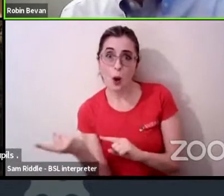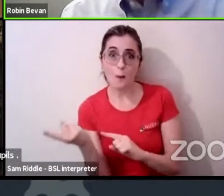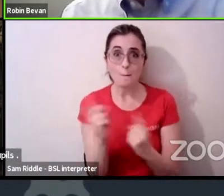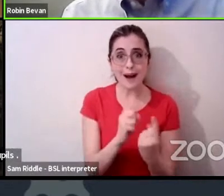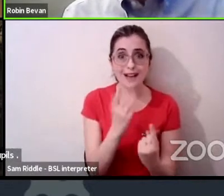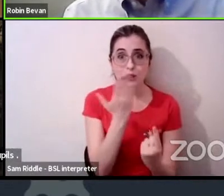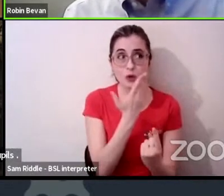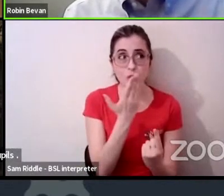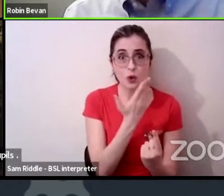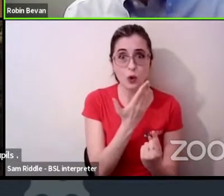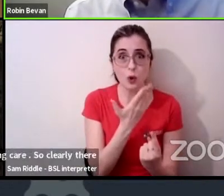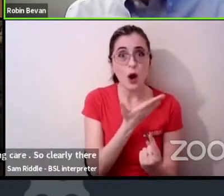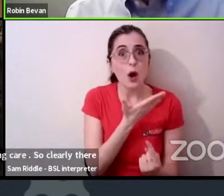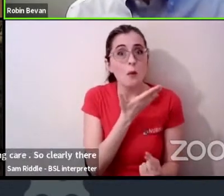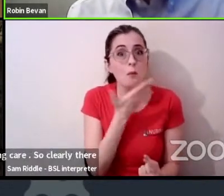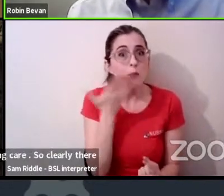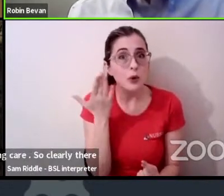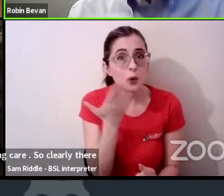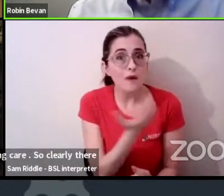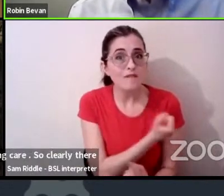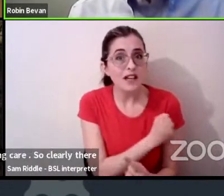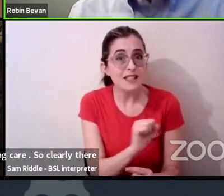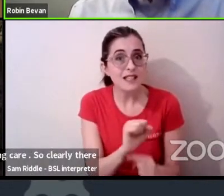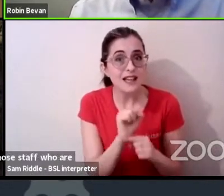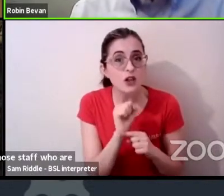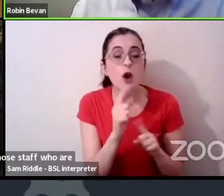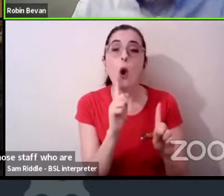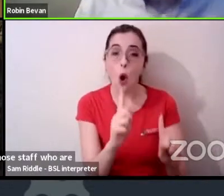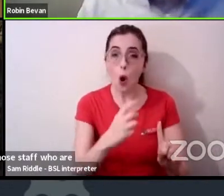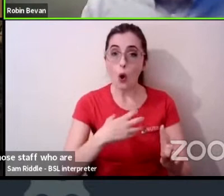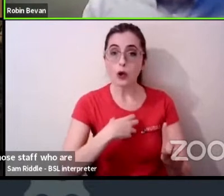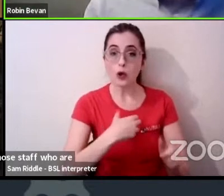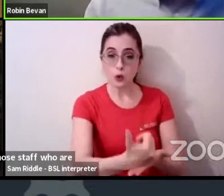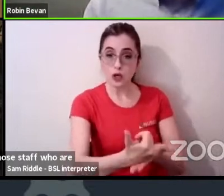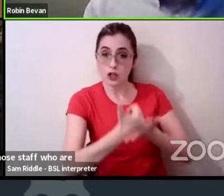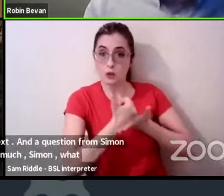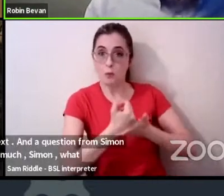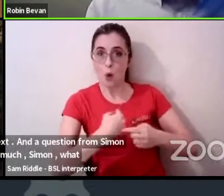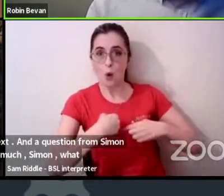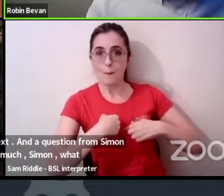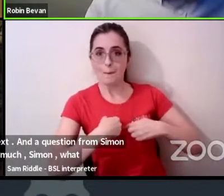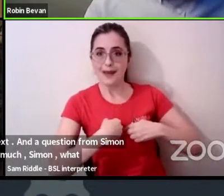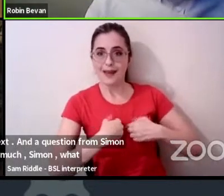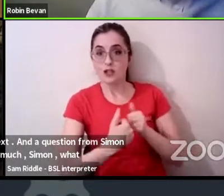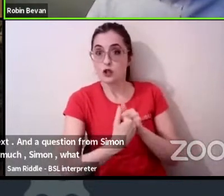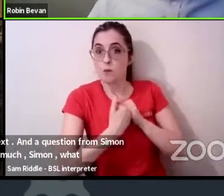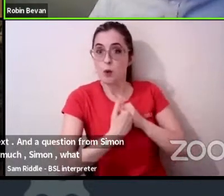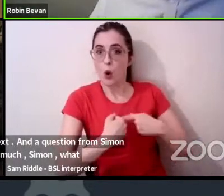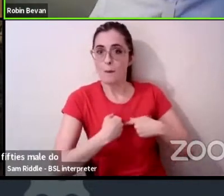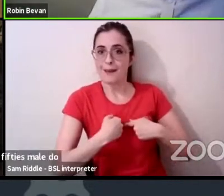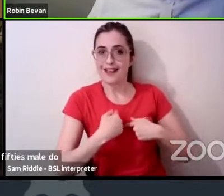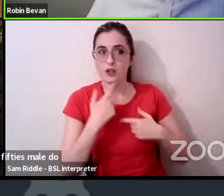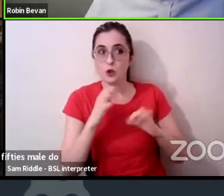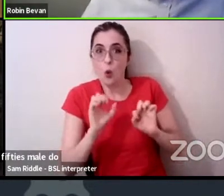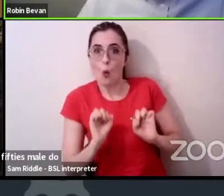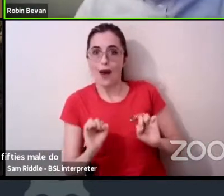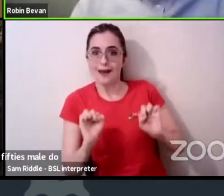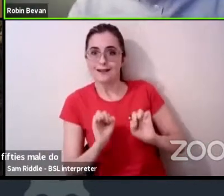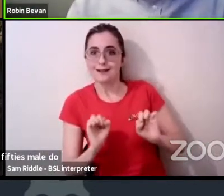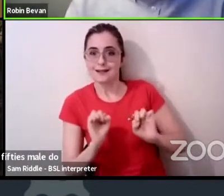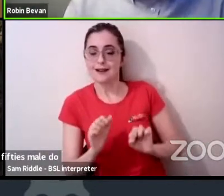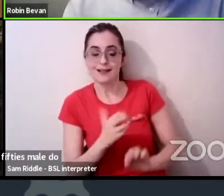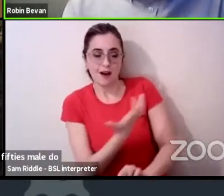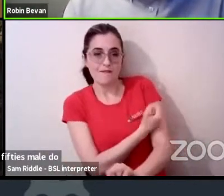vaccination, or will the union support waiting until the vaccination has been received and taken effect? Kevin, it's a range of questions. They